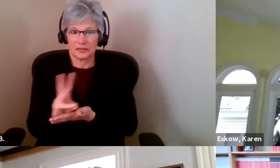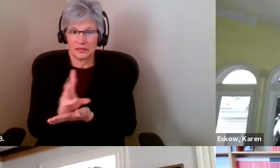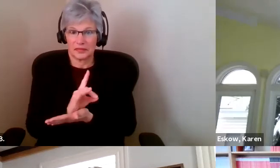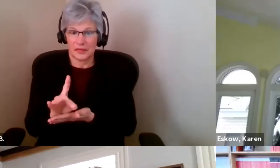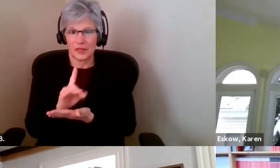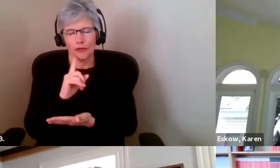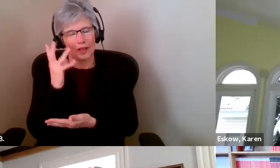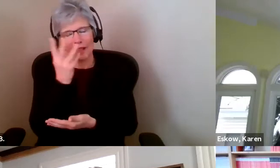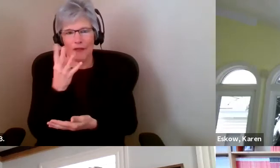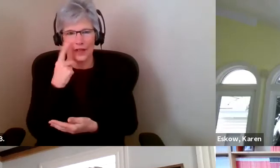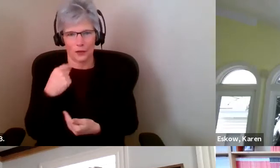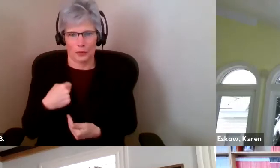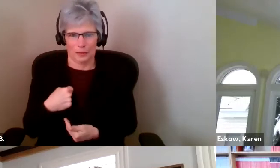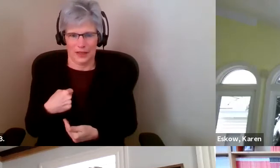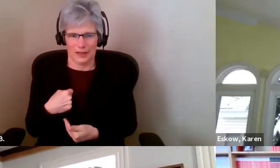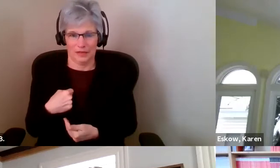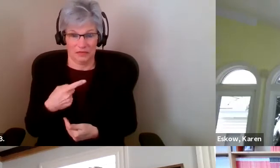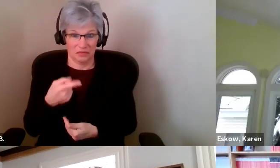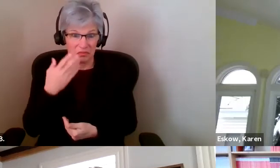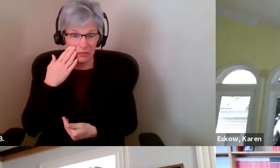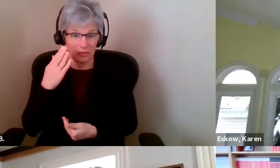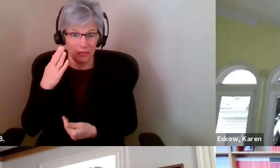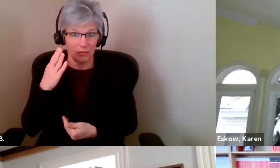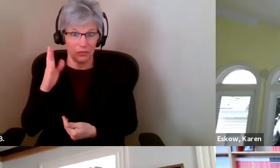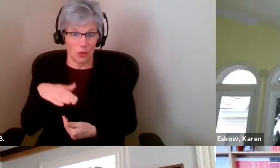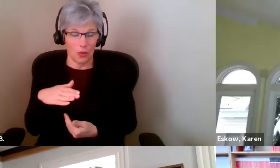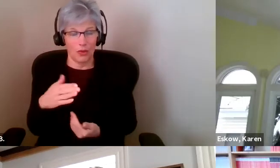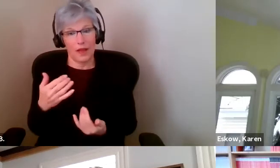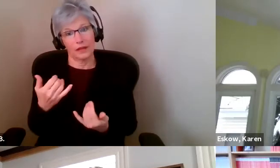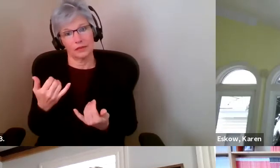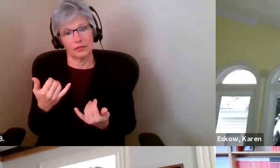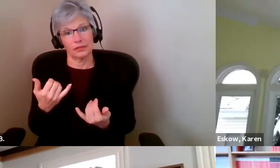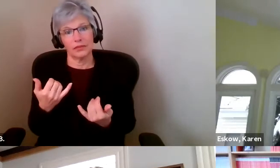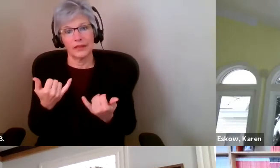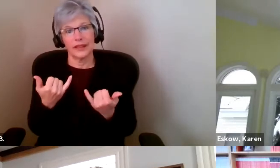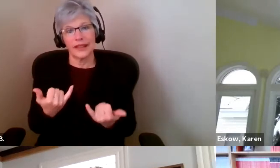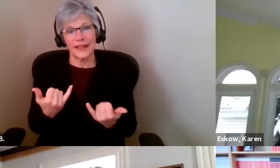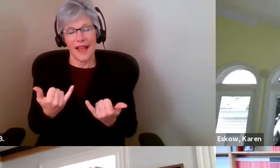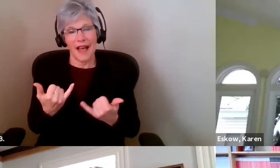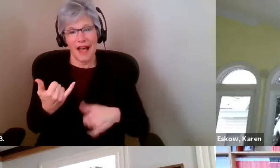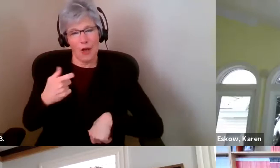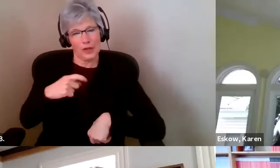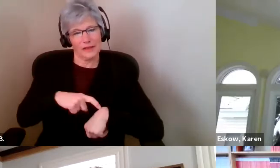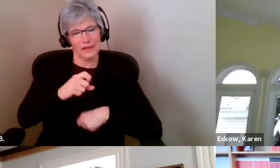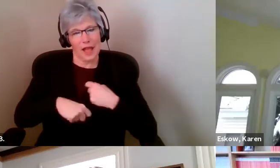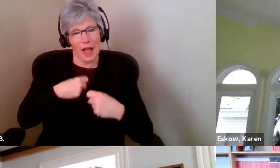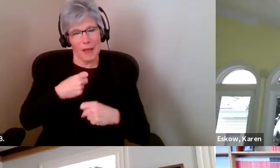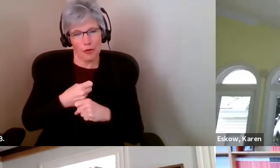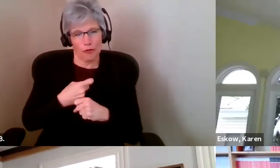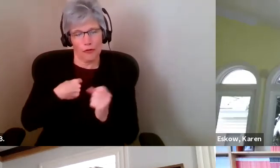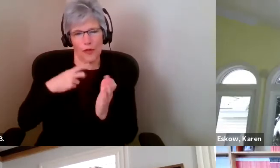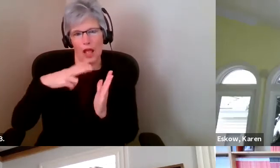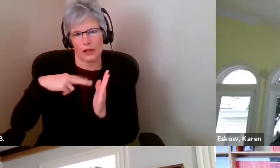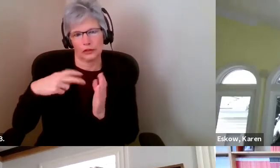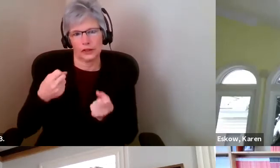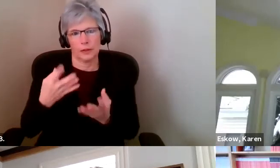me. As you know, this is the time of year to read through all kinds of proposals from members of